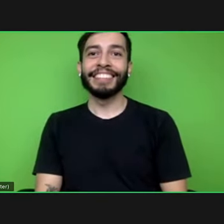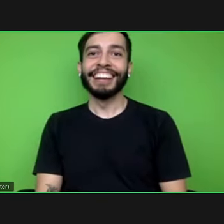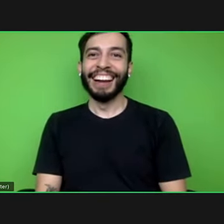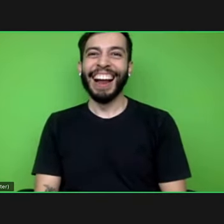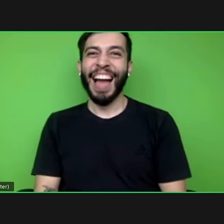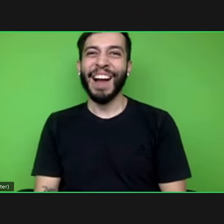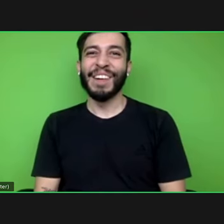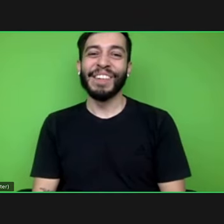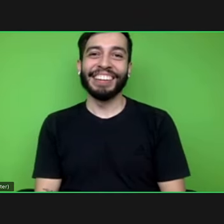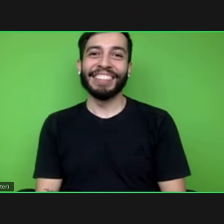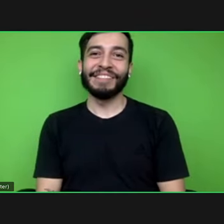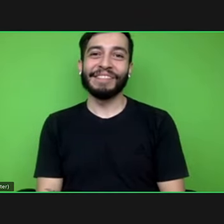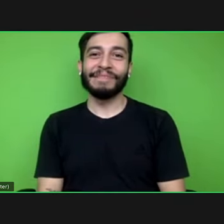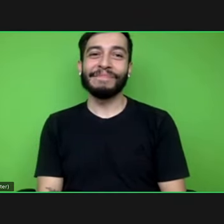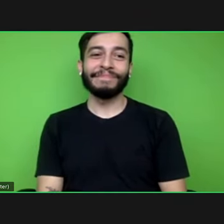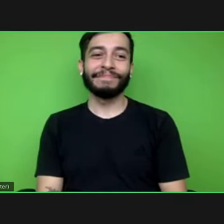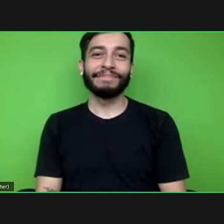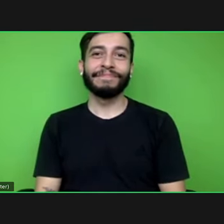Well,